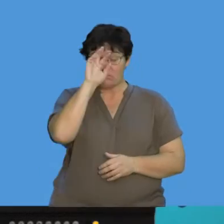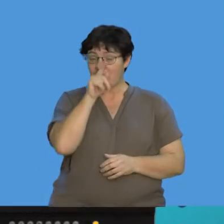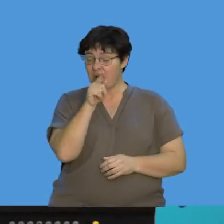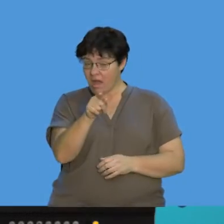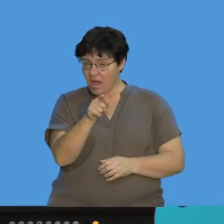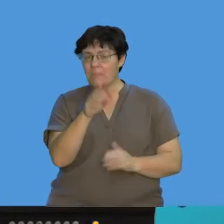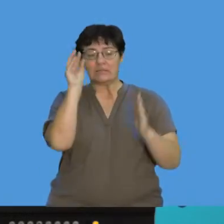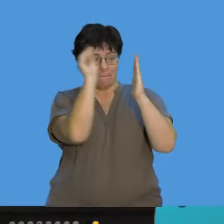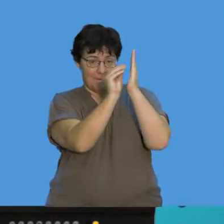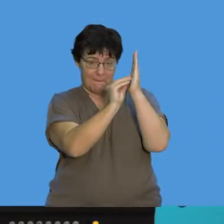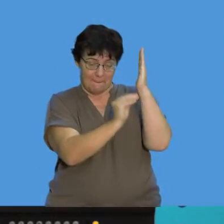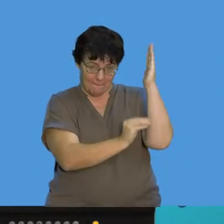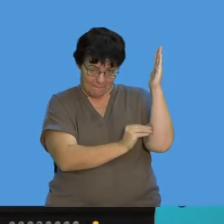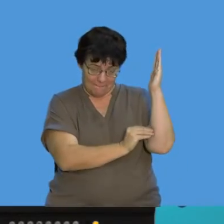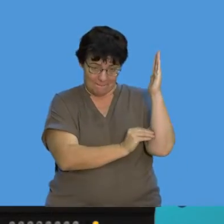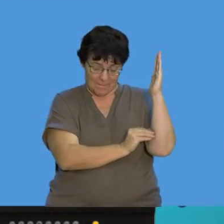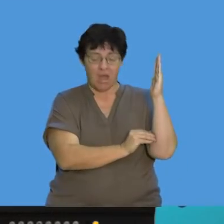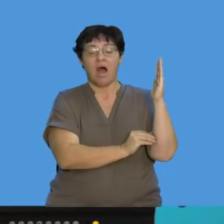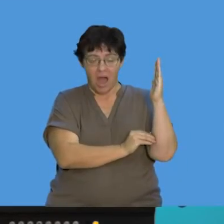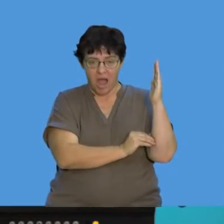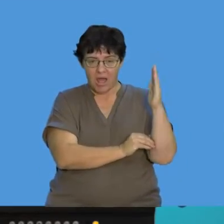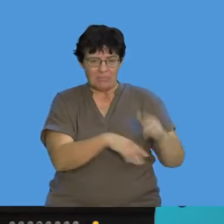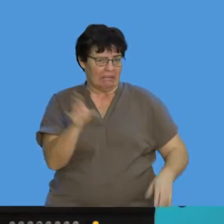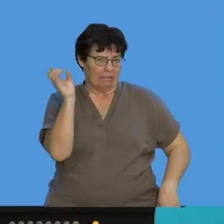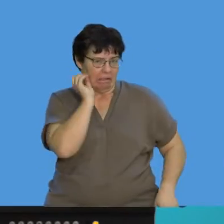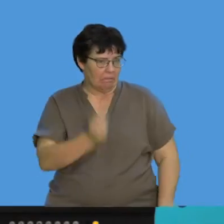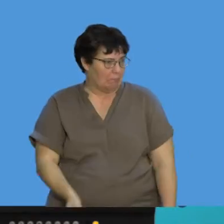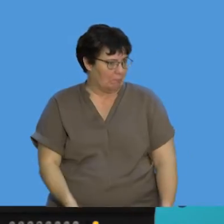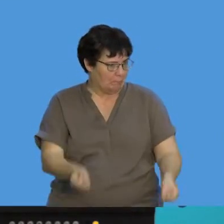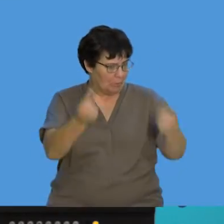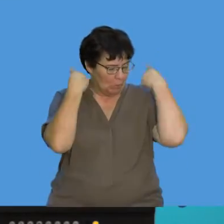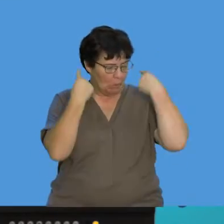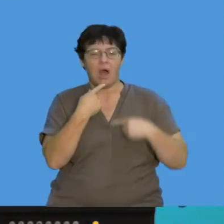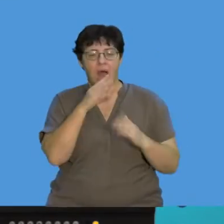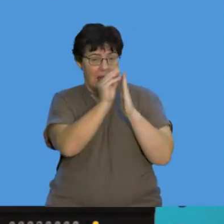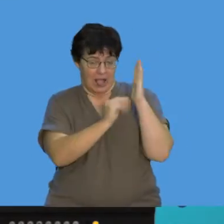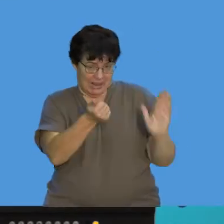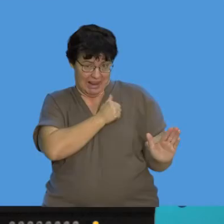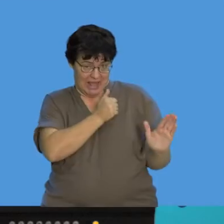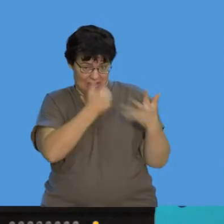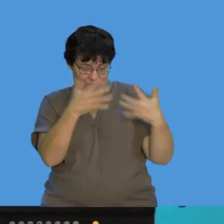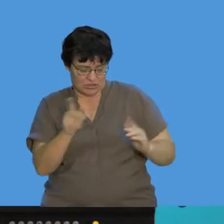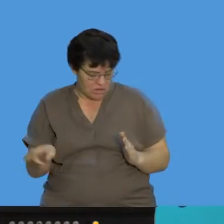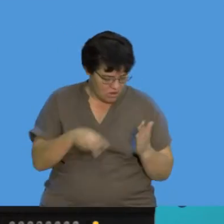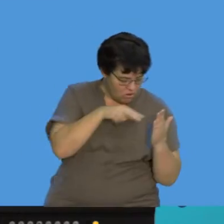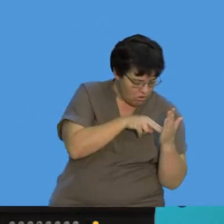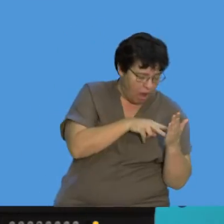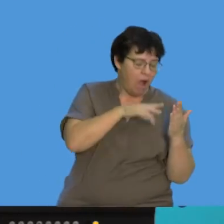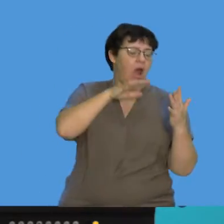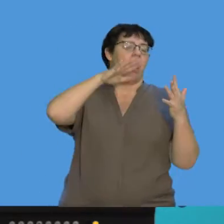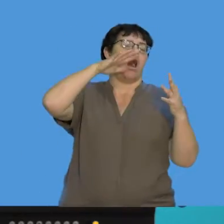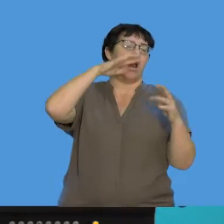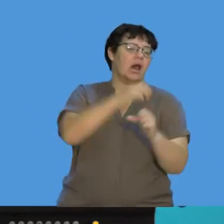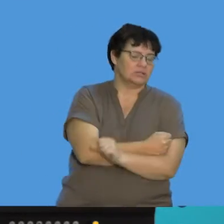you must please write it down so that even if you didn't hear a few things, you can always go back to what you wrote down and try